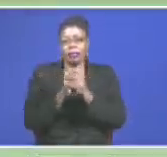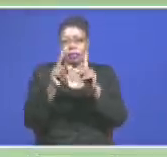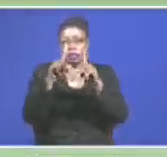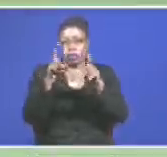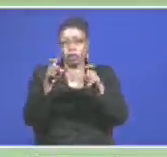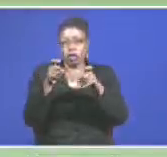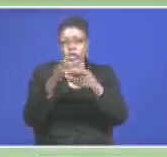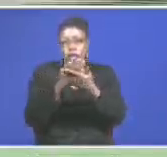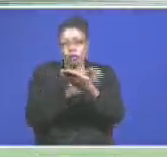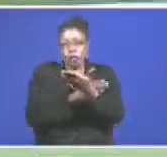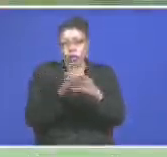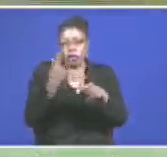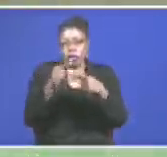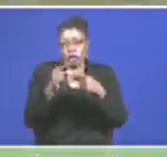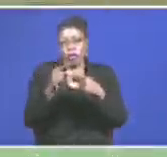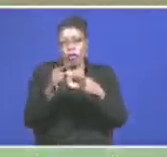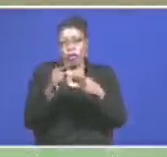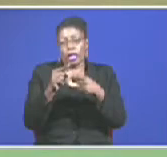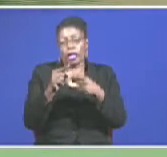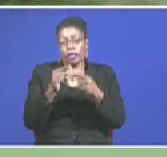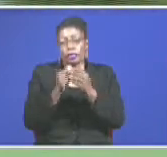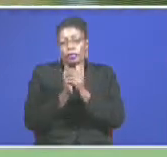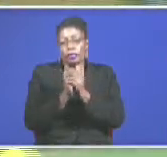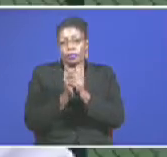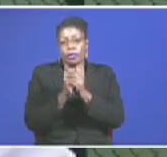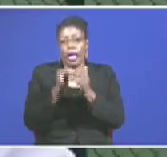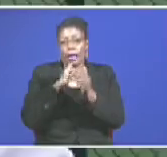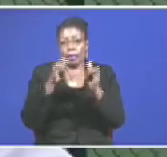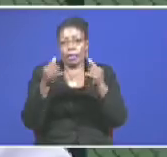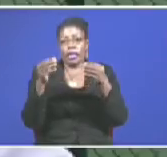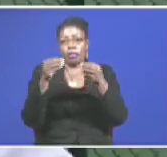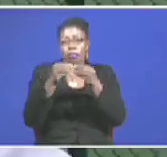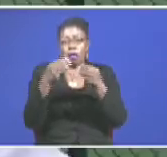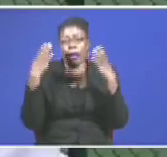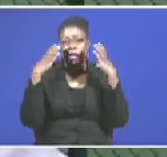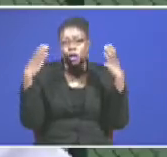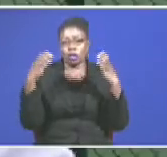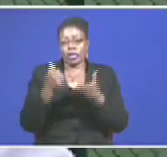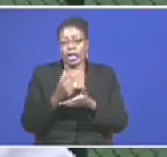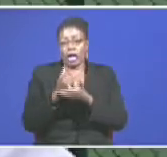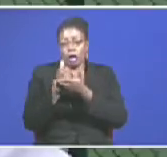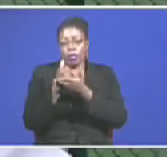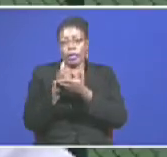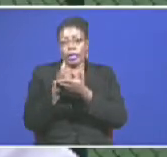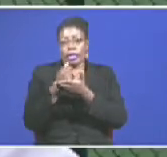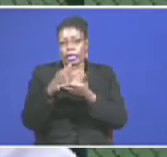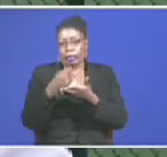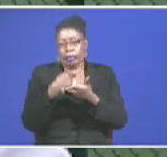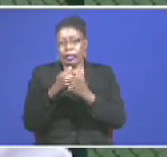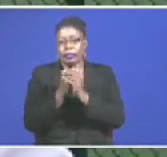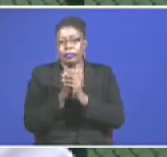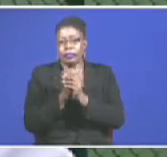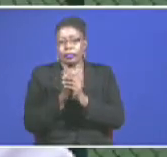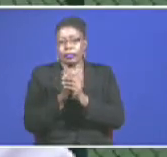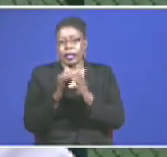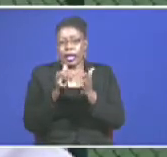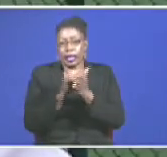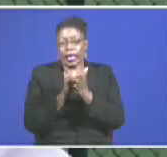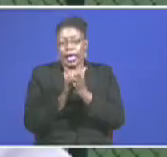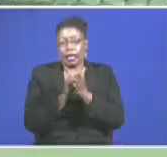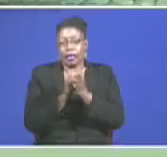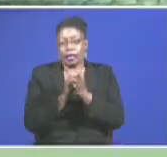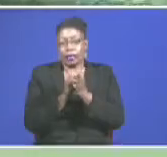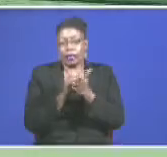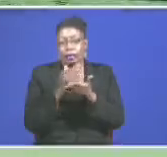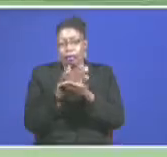Why are you playing so well at the moment, you think? I've just been playing more, and my coaches have been helping me with my mental more, and that's definitely played a huge factor